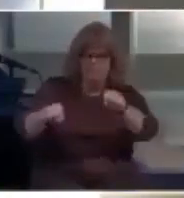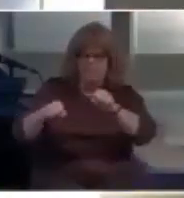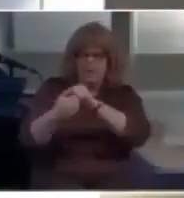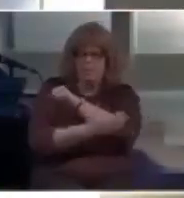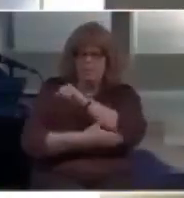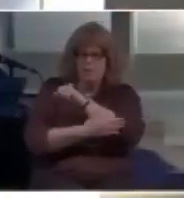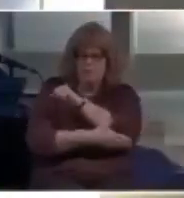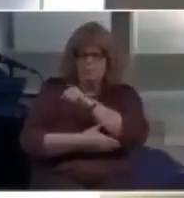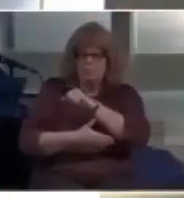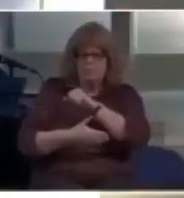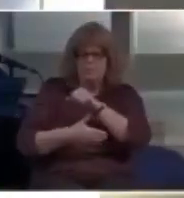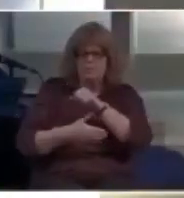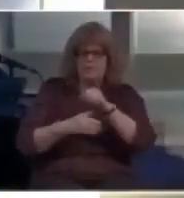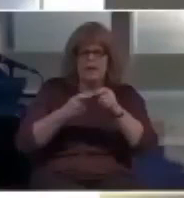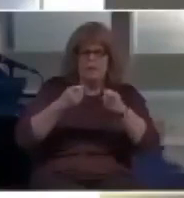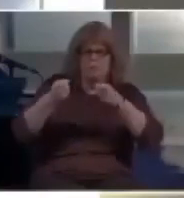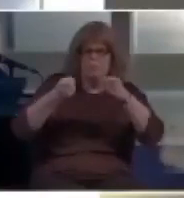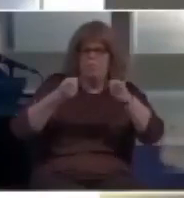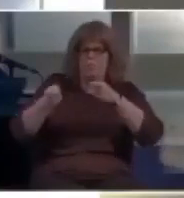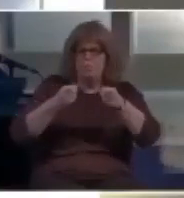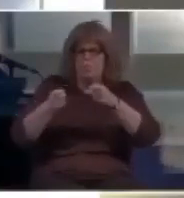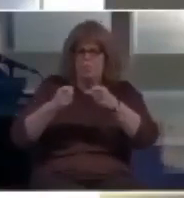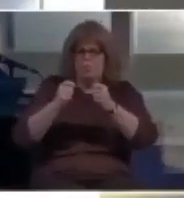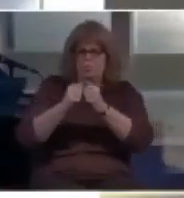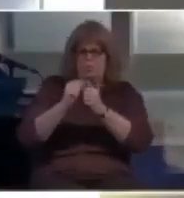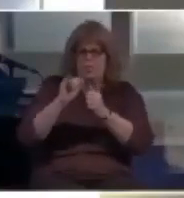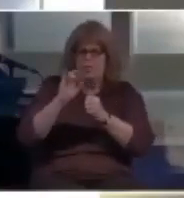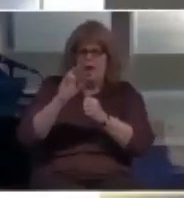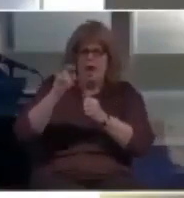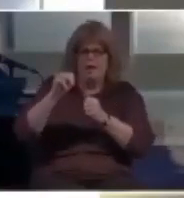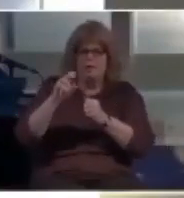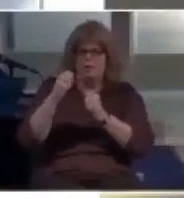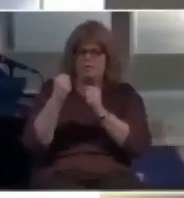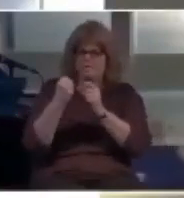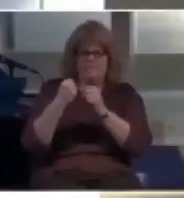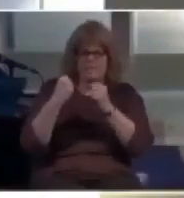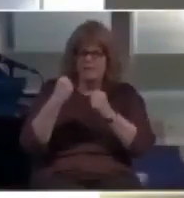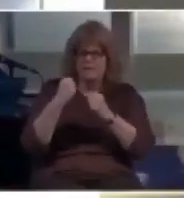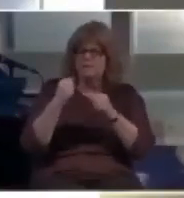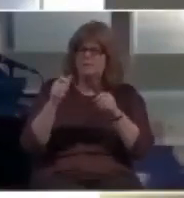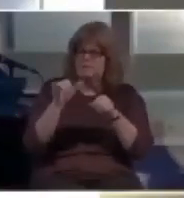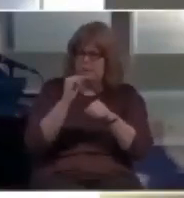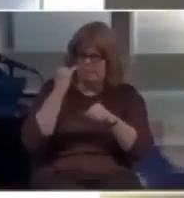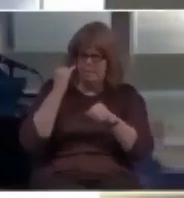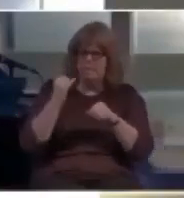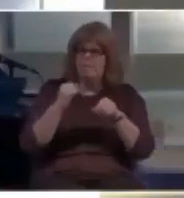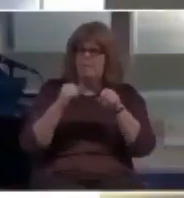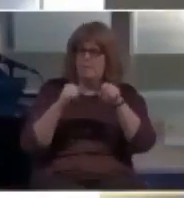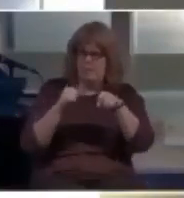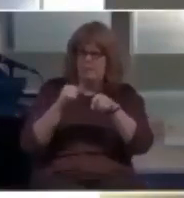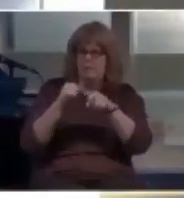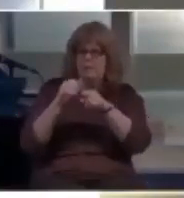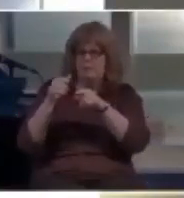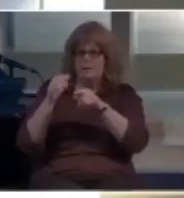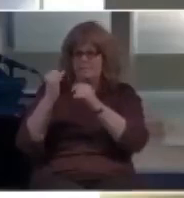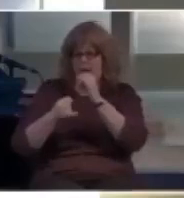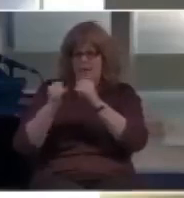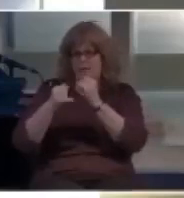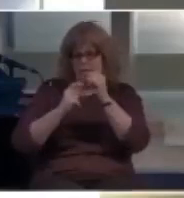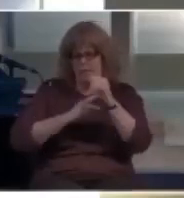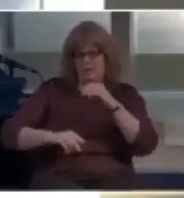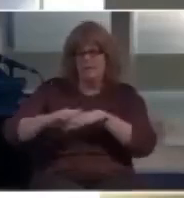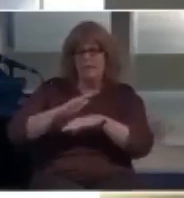kingdoms around it and ruled with an iron fist. That's the same picture that we have here in this final